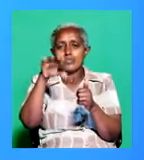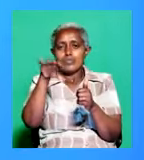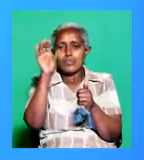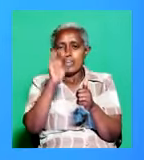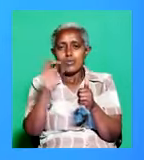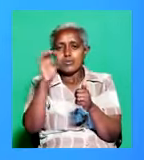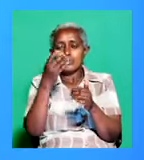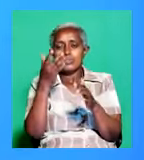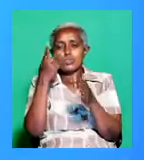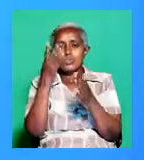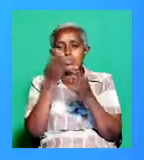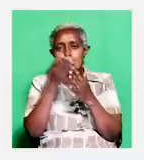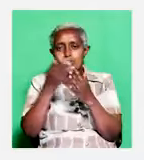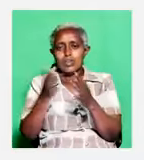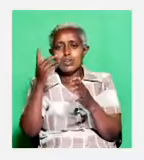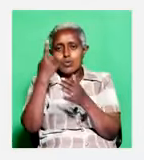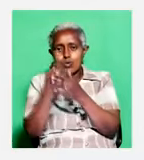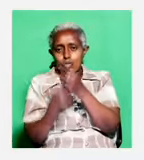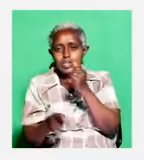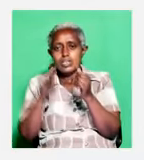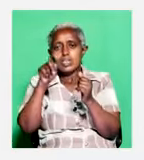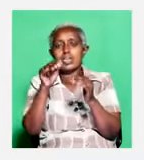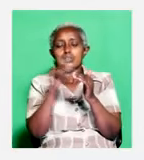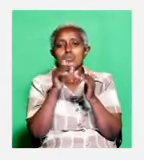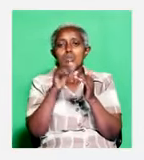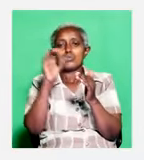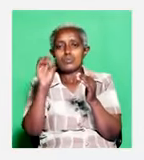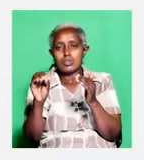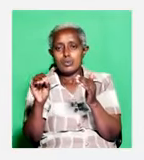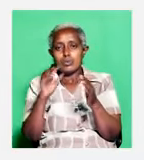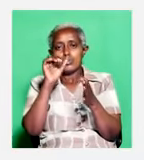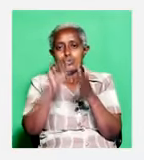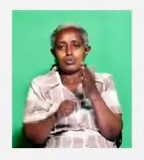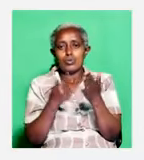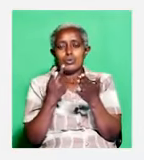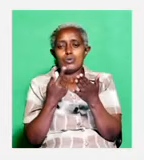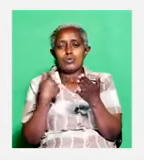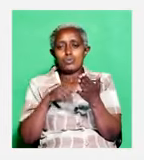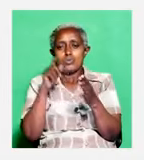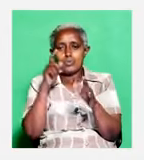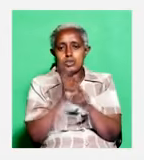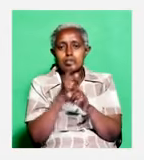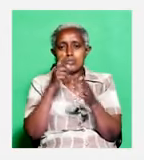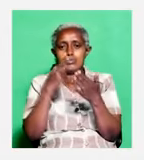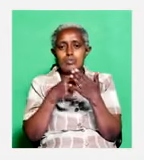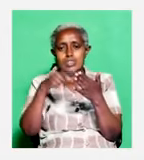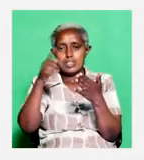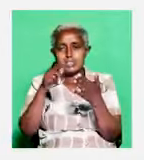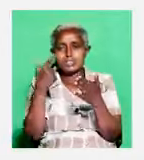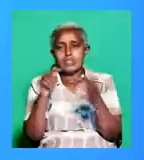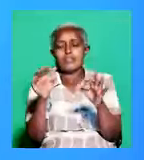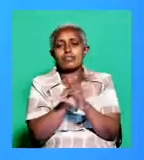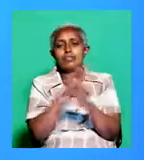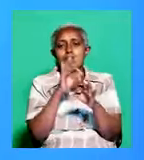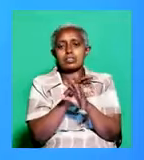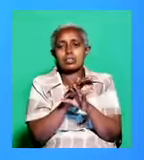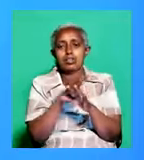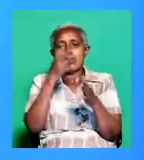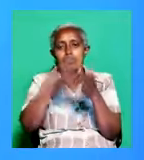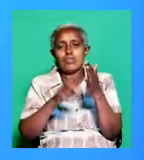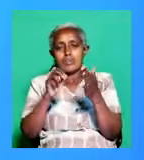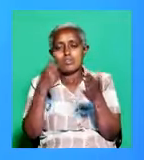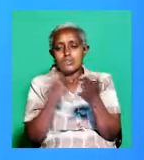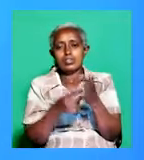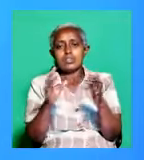interval is only x equals to 0. So, we need to check the functional value of this function